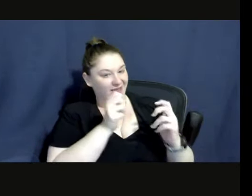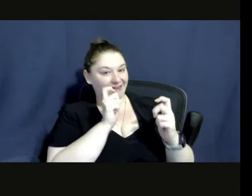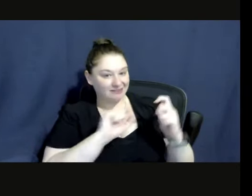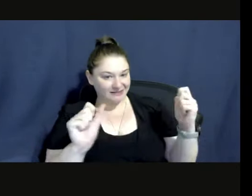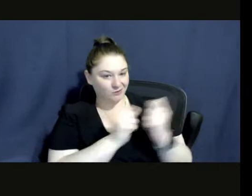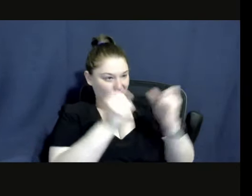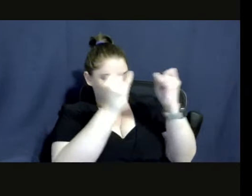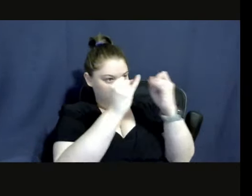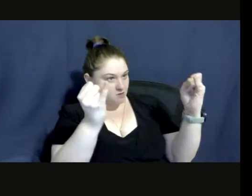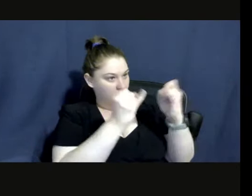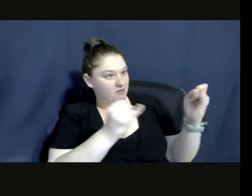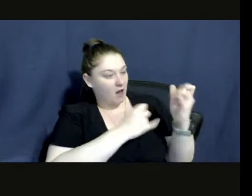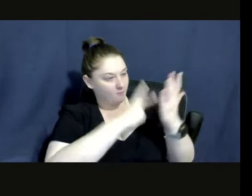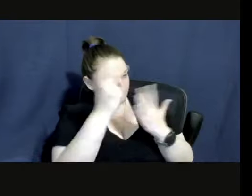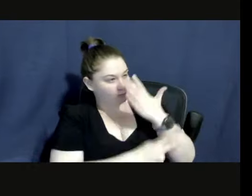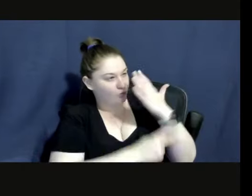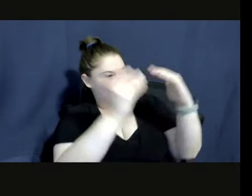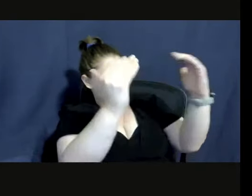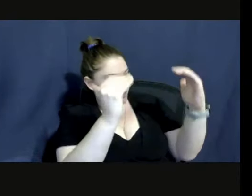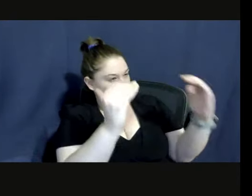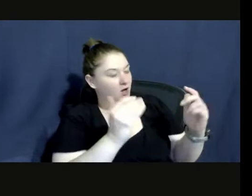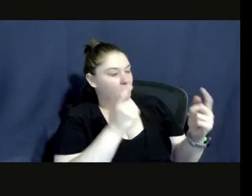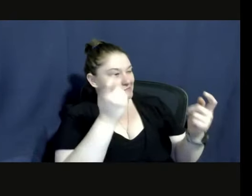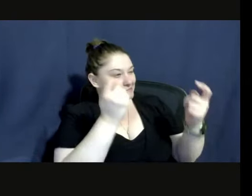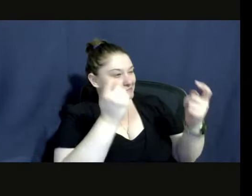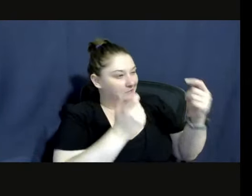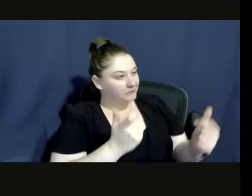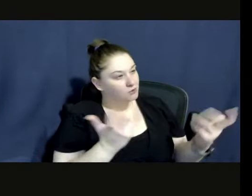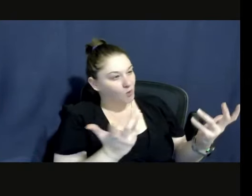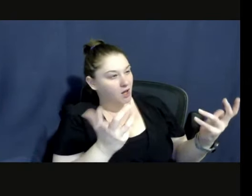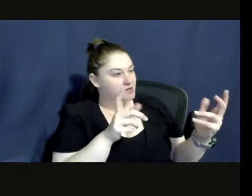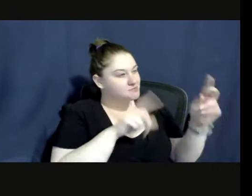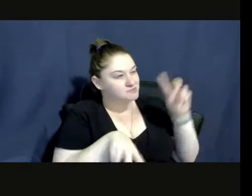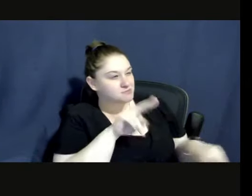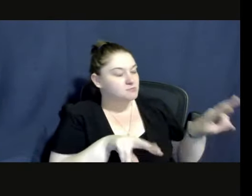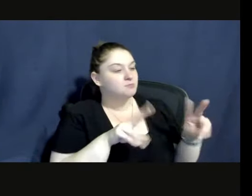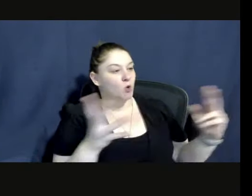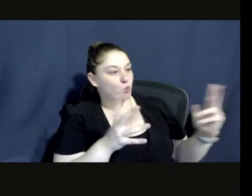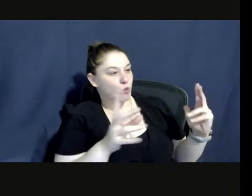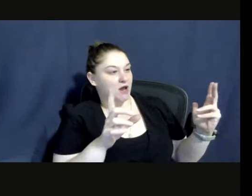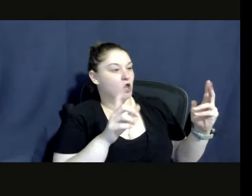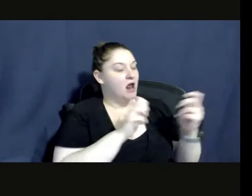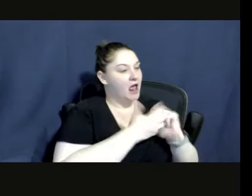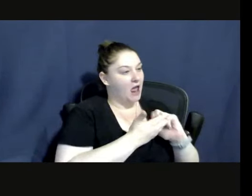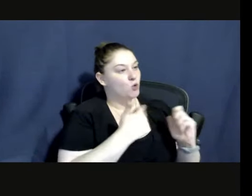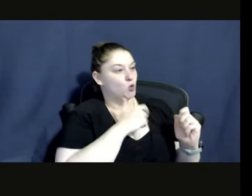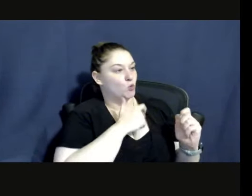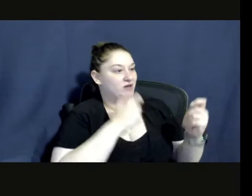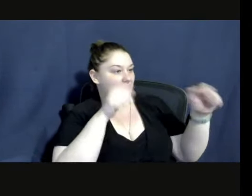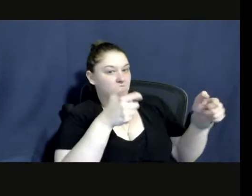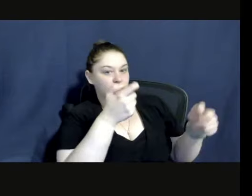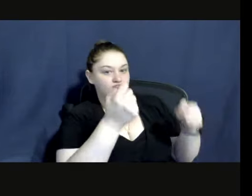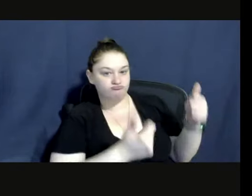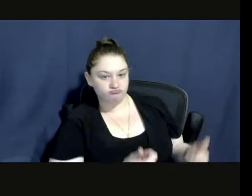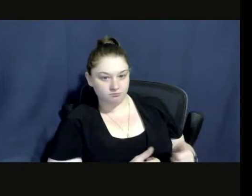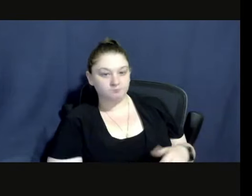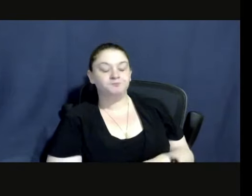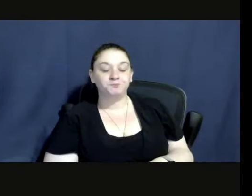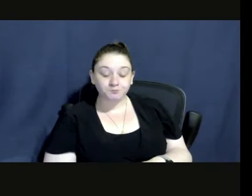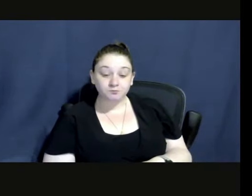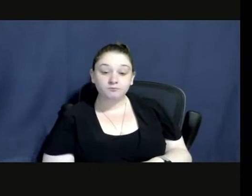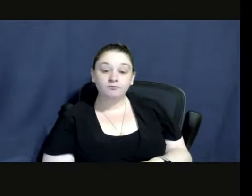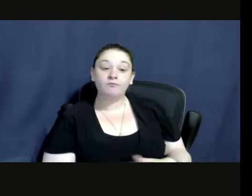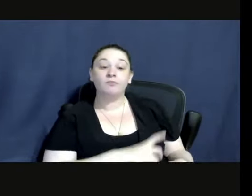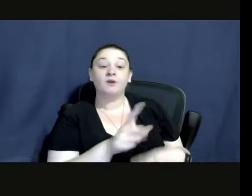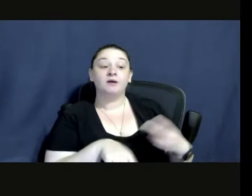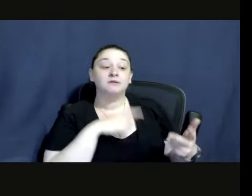line-by-line, program-by-program basis and said, here is where and how we are going to make the cuts. And then